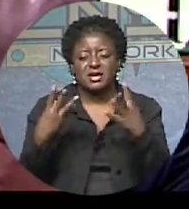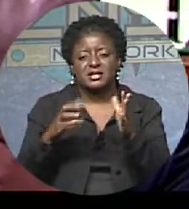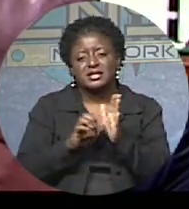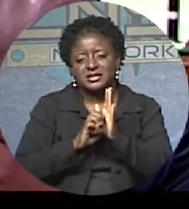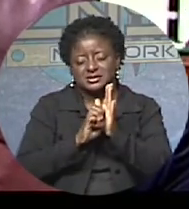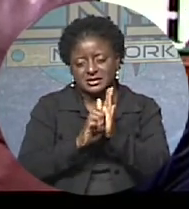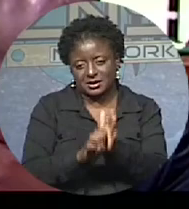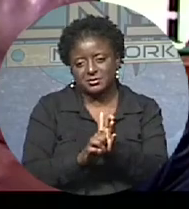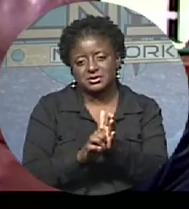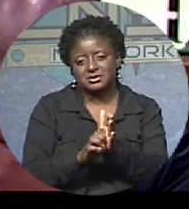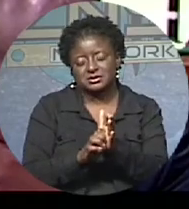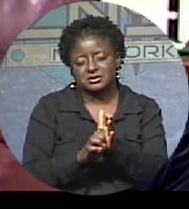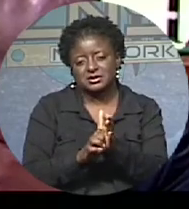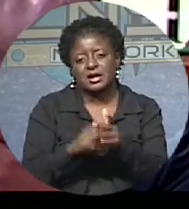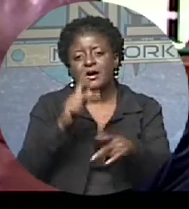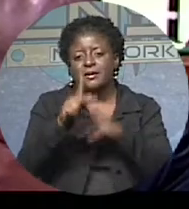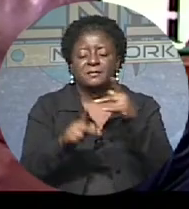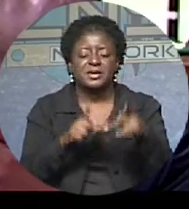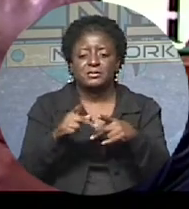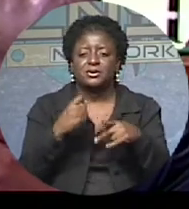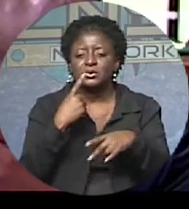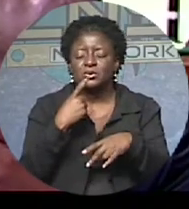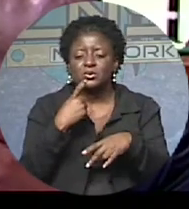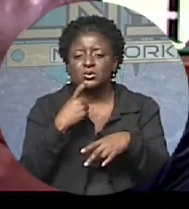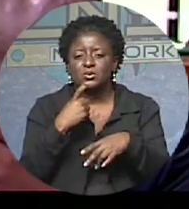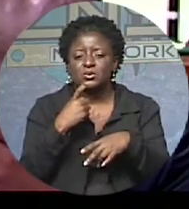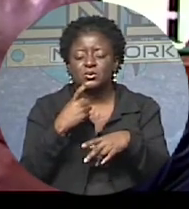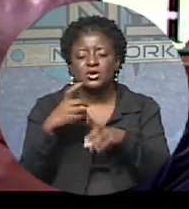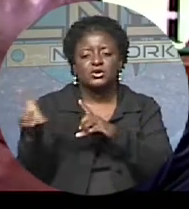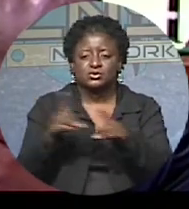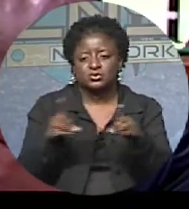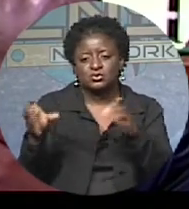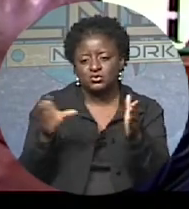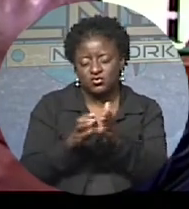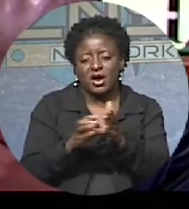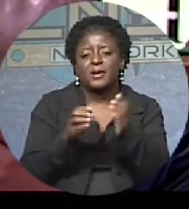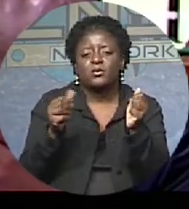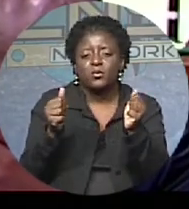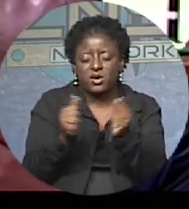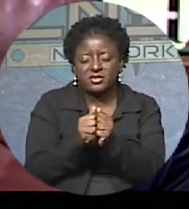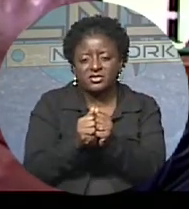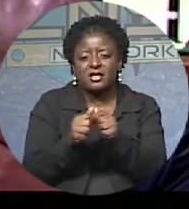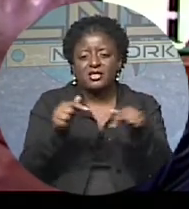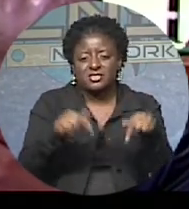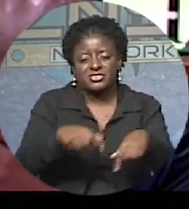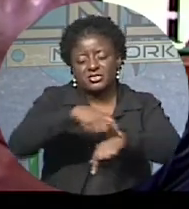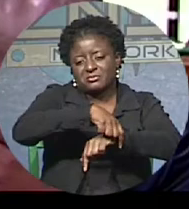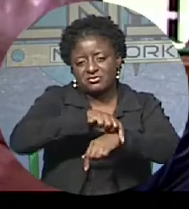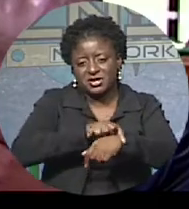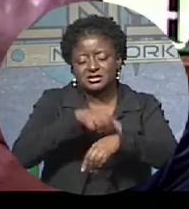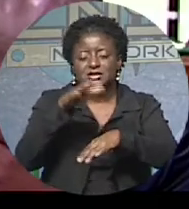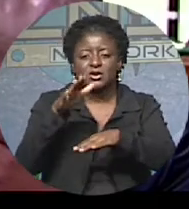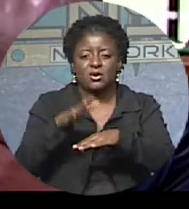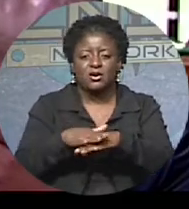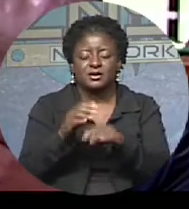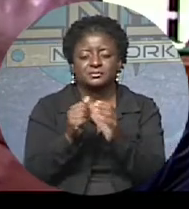examples, Mr. Speaker, of people who have been committing crimes with this ankle bracelet on,